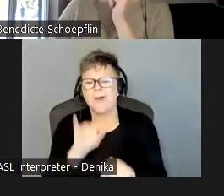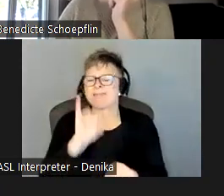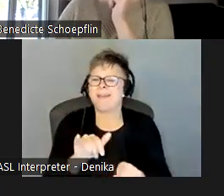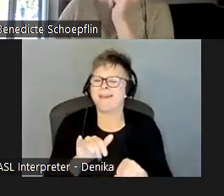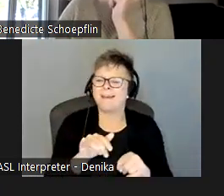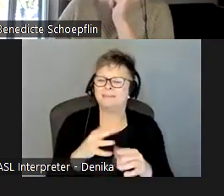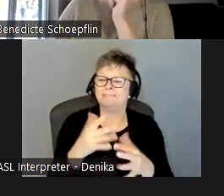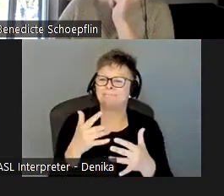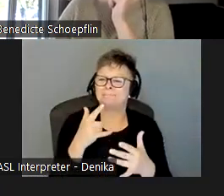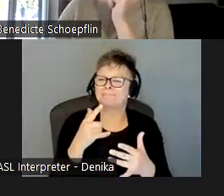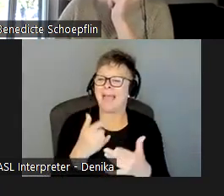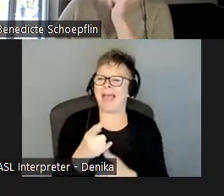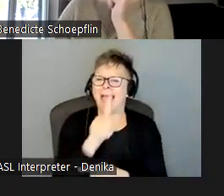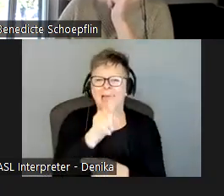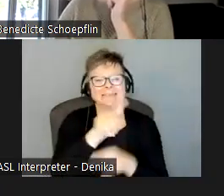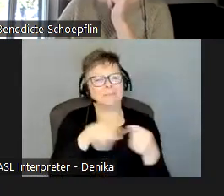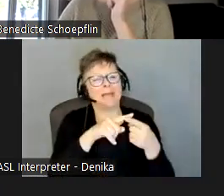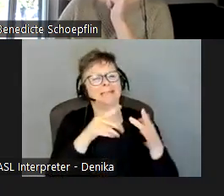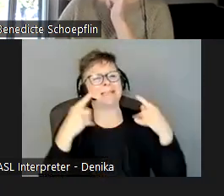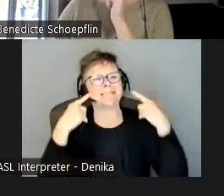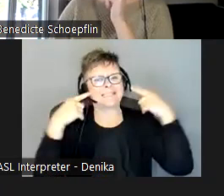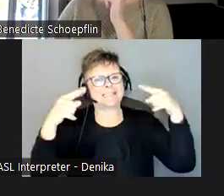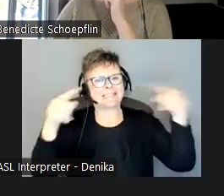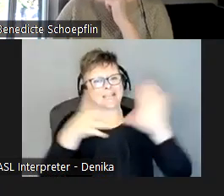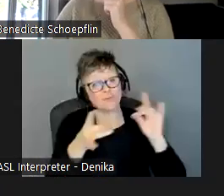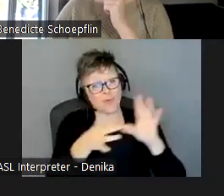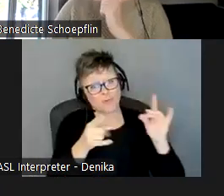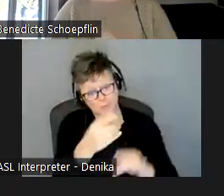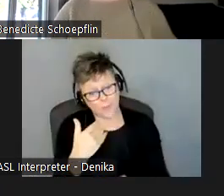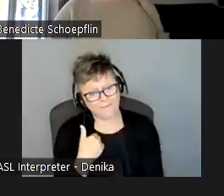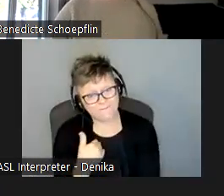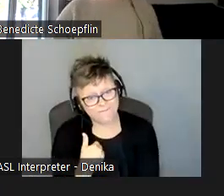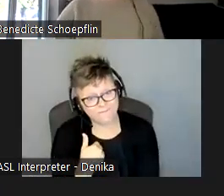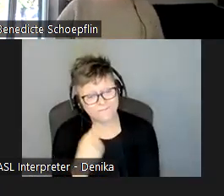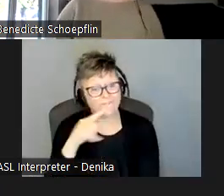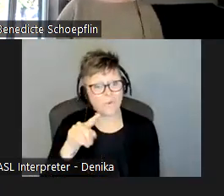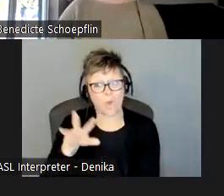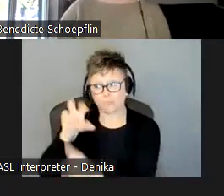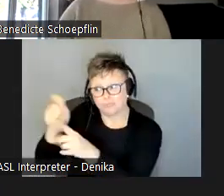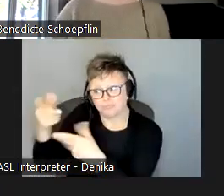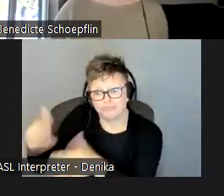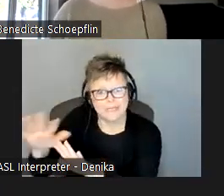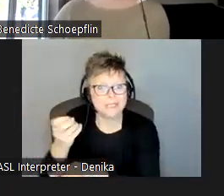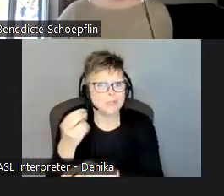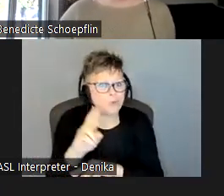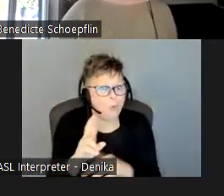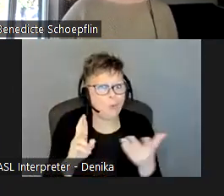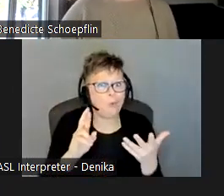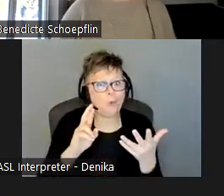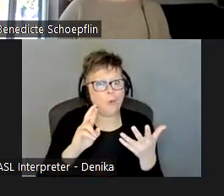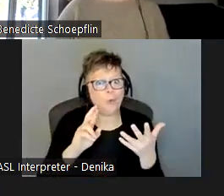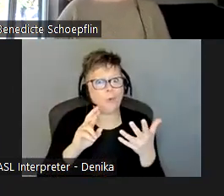you have any recent success stories, either through convictions or, you know, kind of getting to the bottom of a